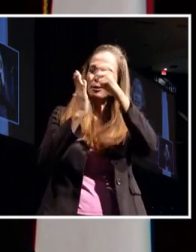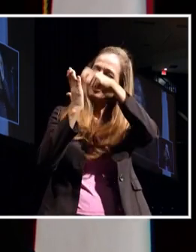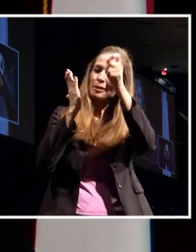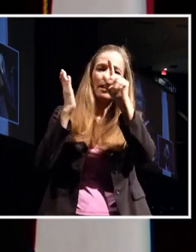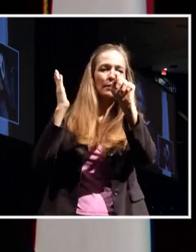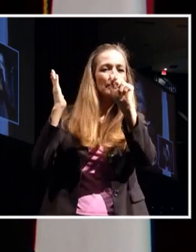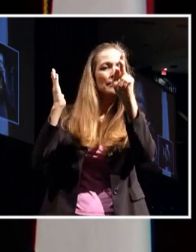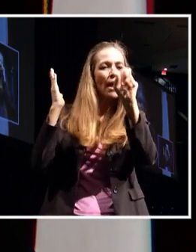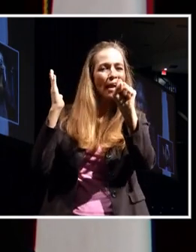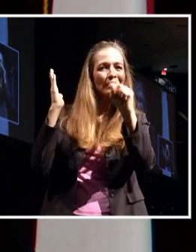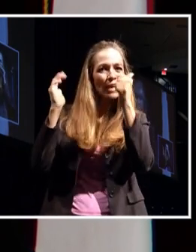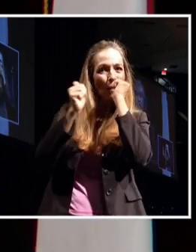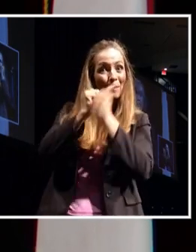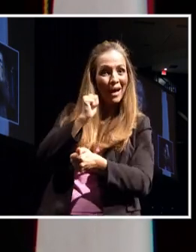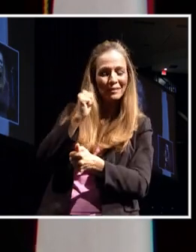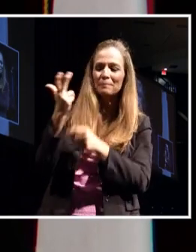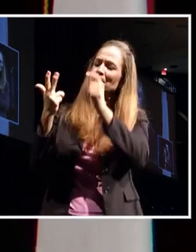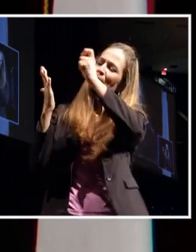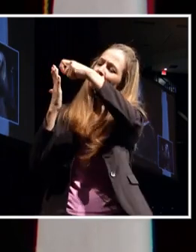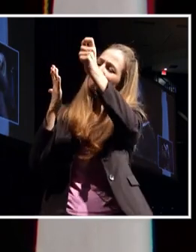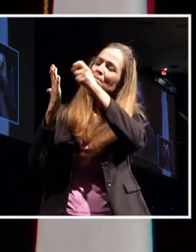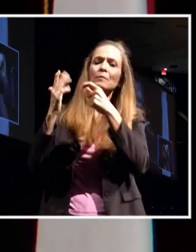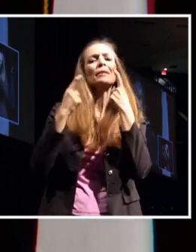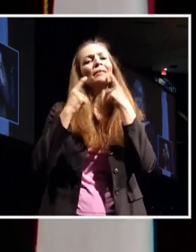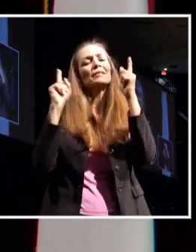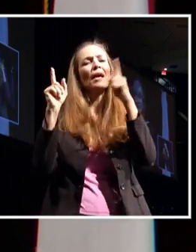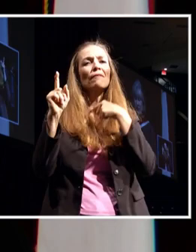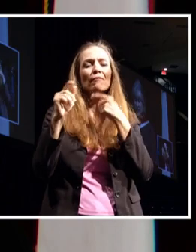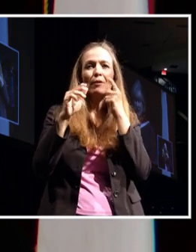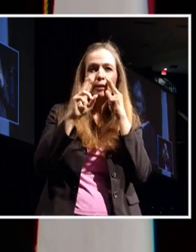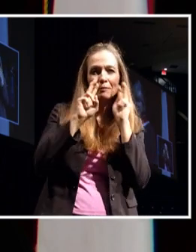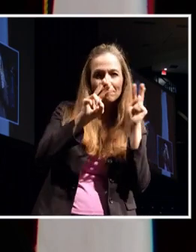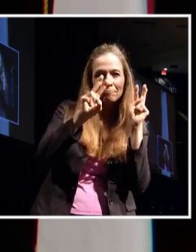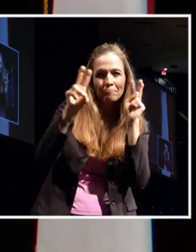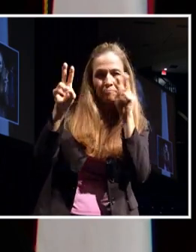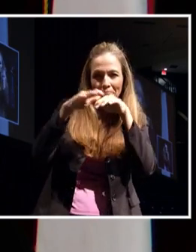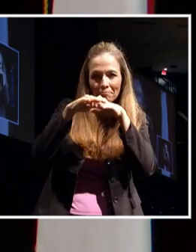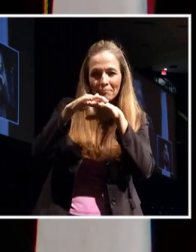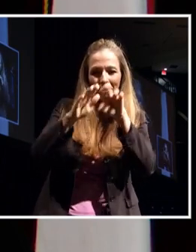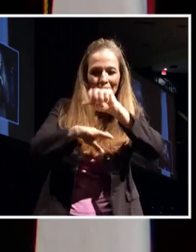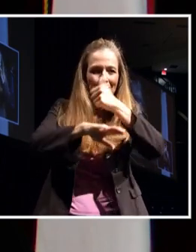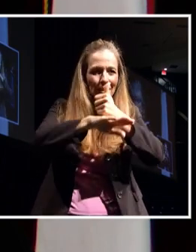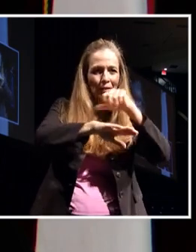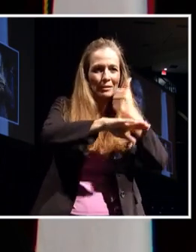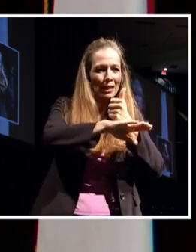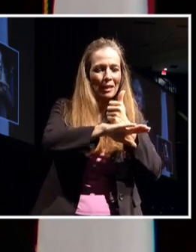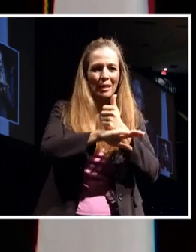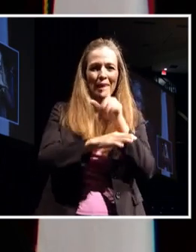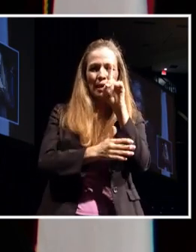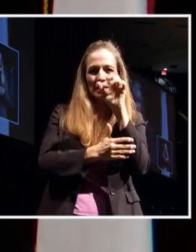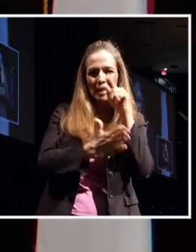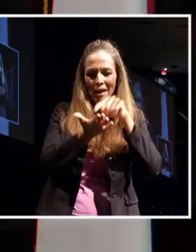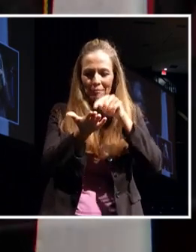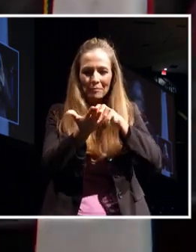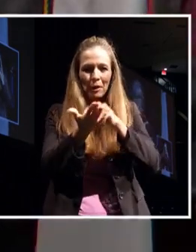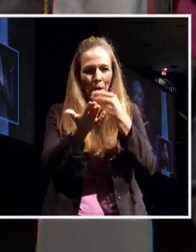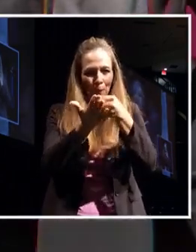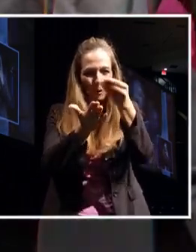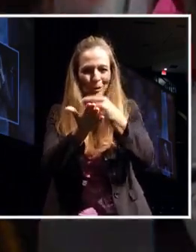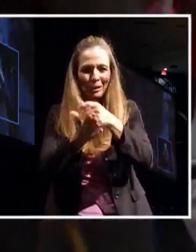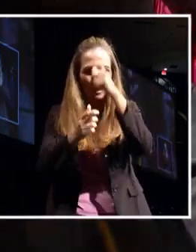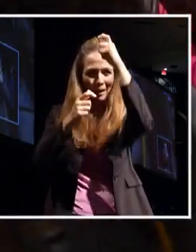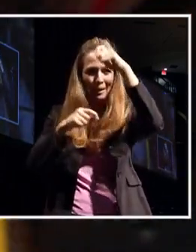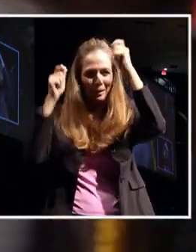Check and passed. You have successfully navigated the system of settling all debts, purchasing caps and